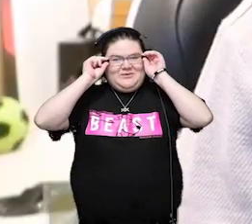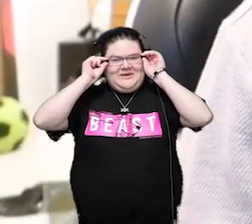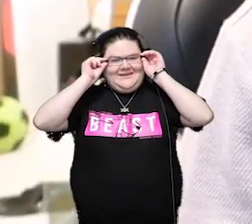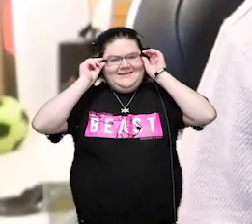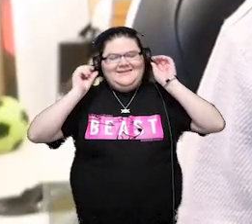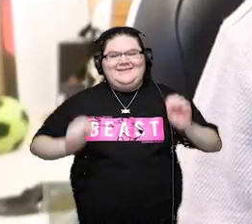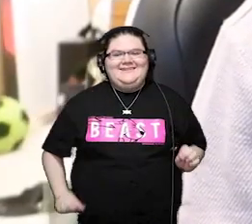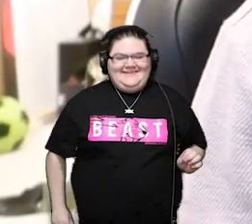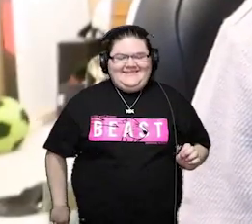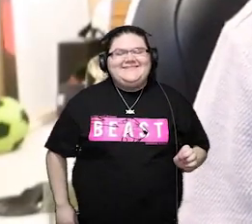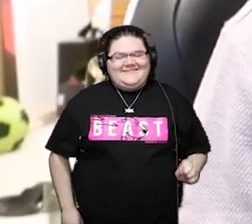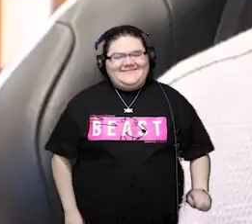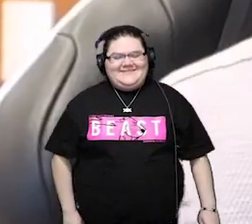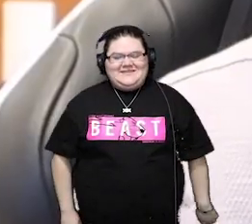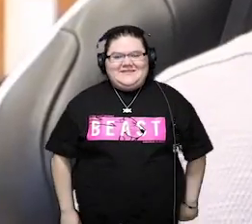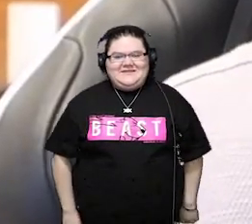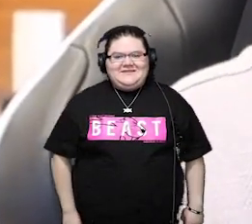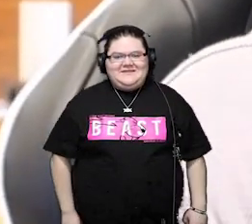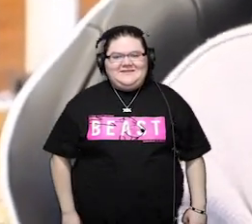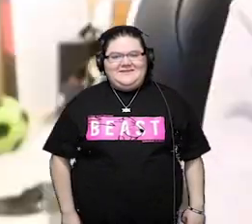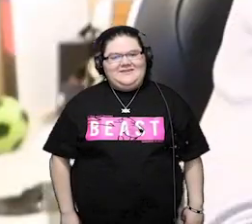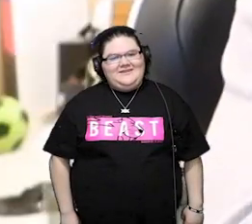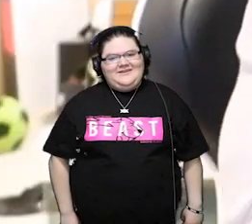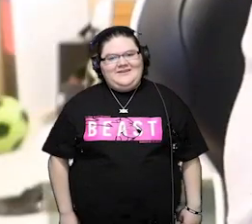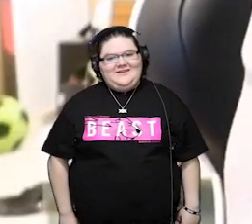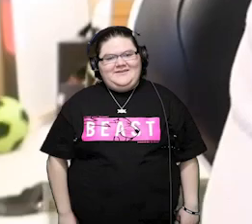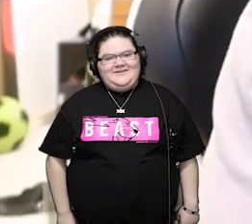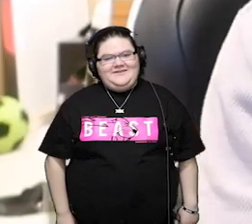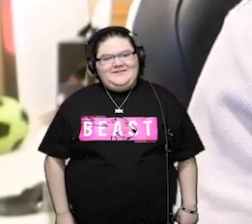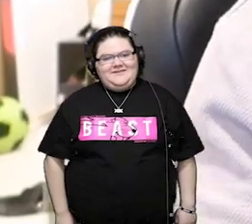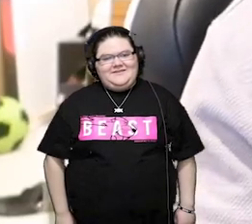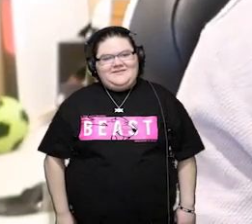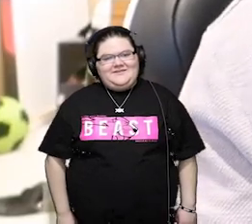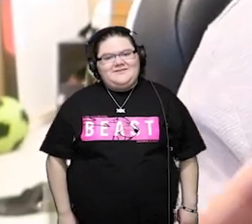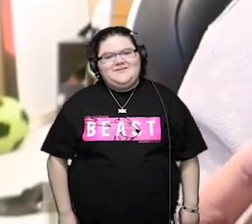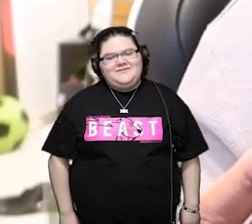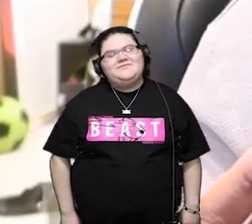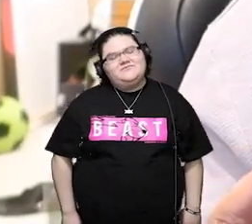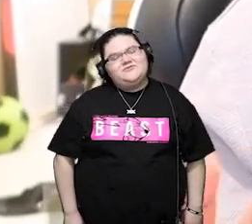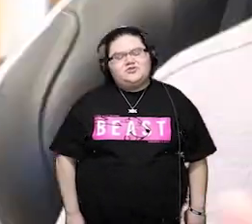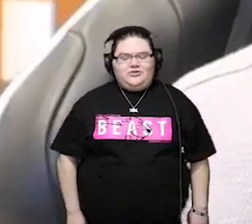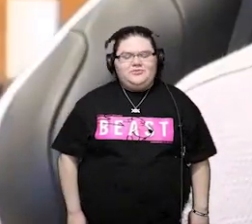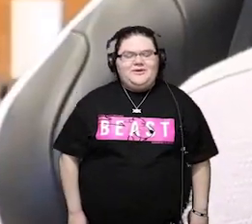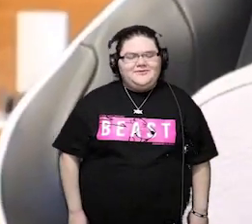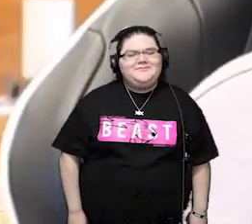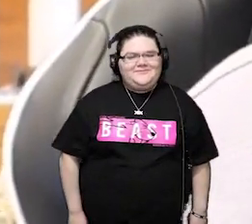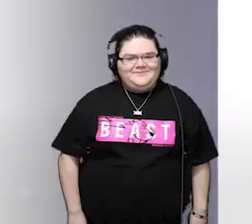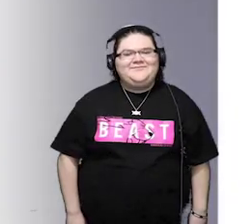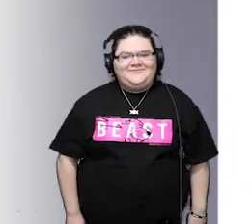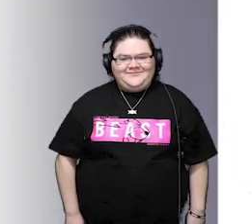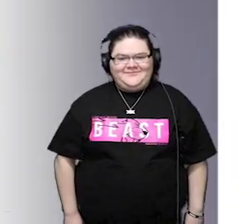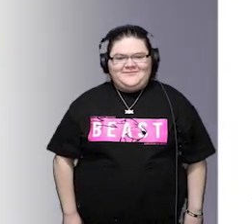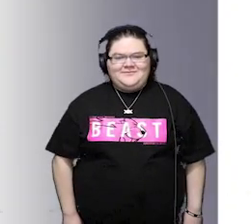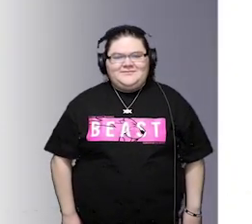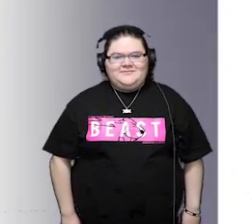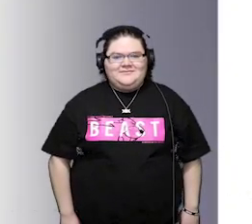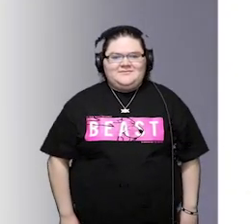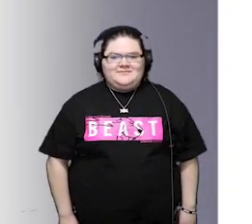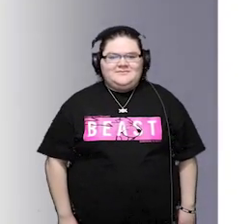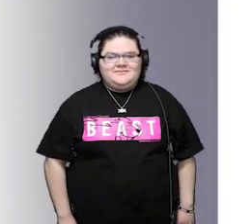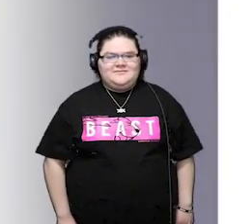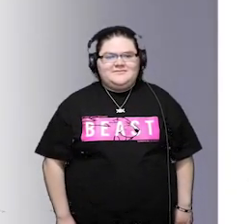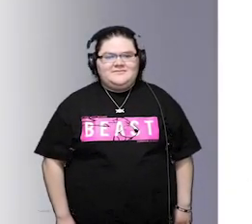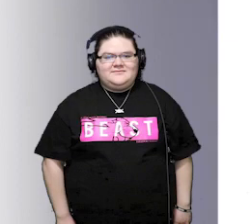isn't it? A bit mad. This doesn't count because this isn't making me laugh. I'm making myself laugh. True, that doesn't count. Hold me